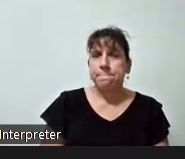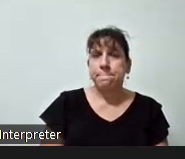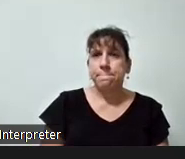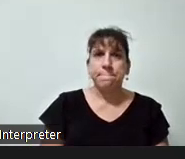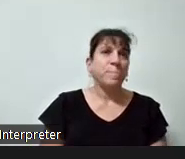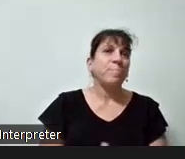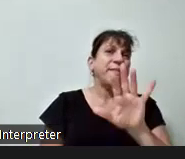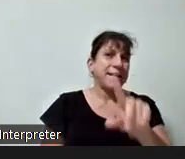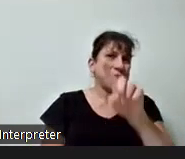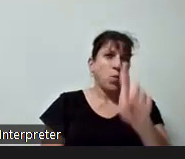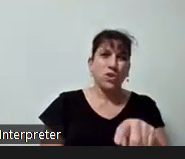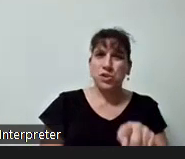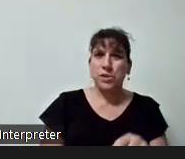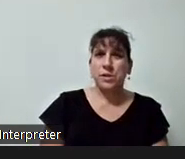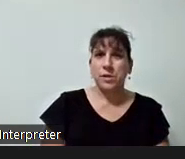But that is a question.